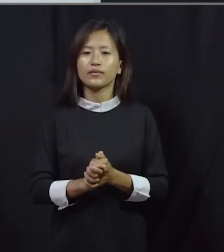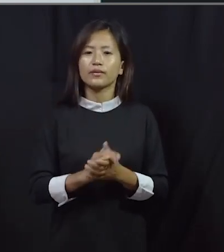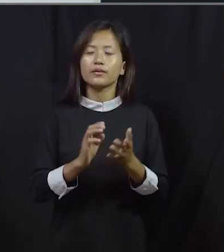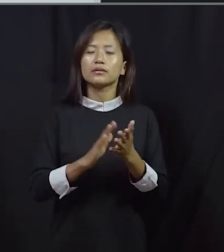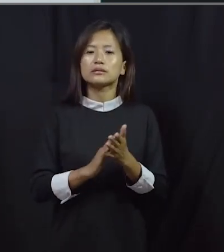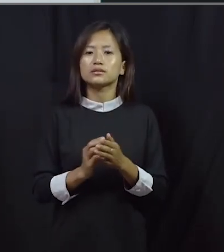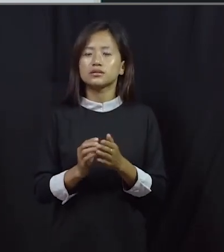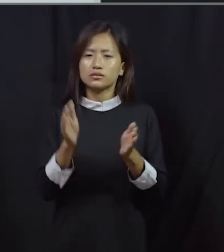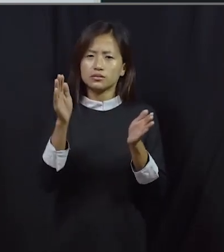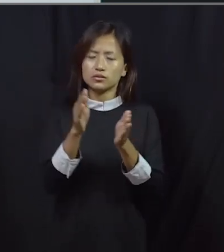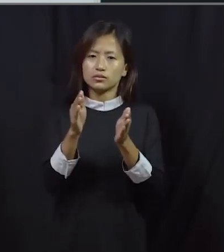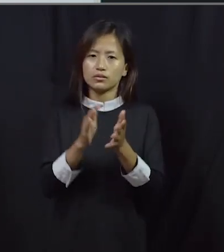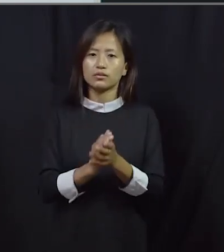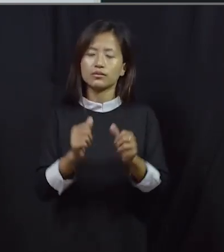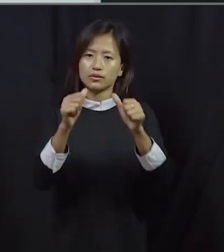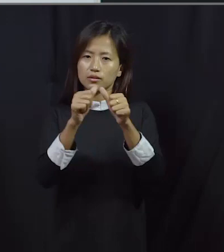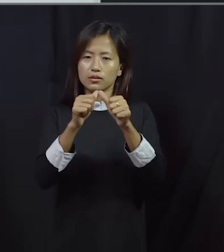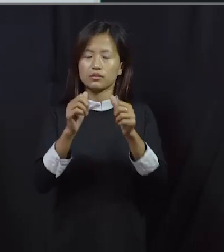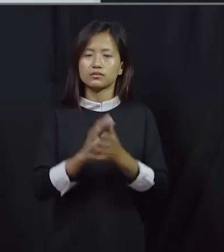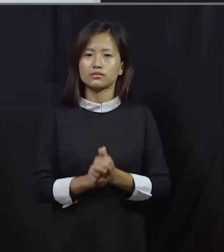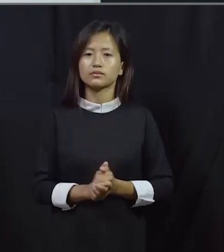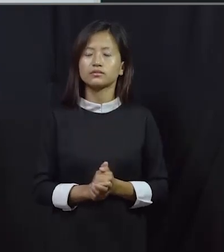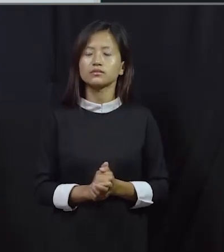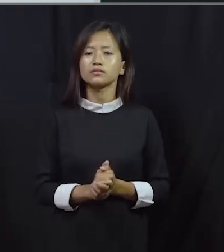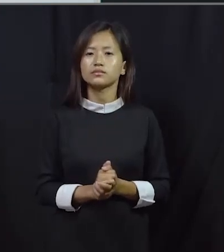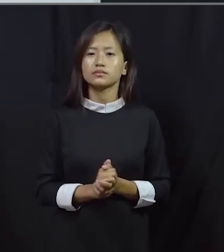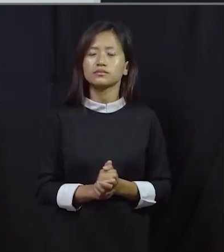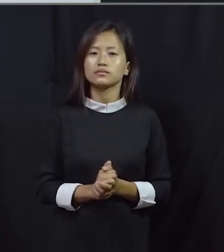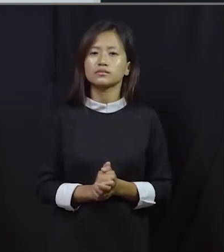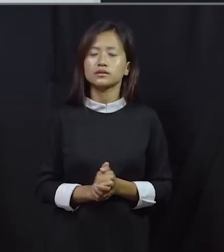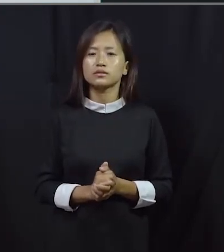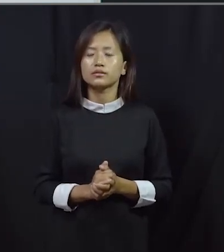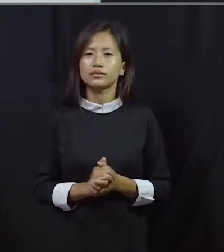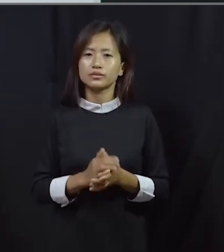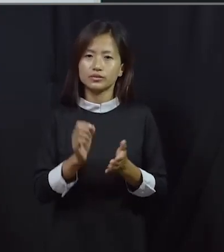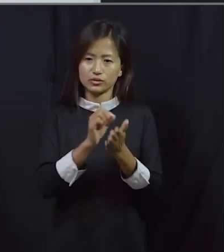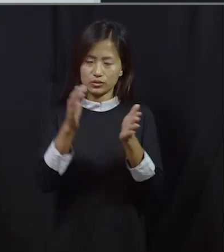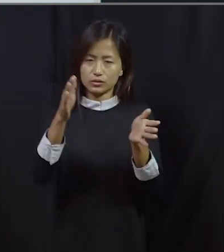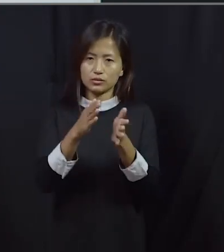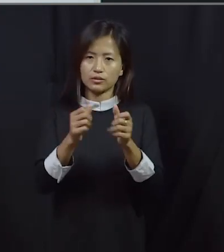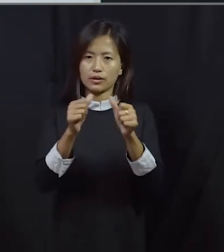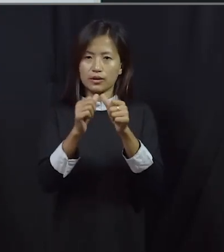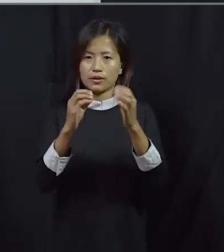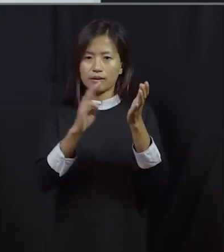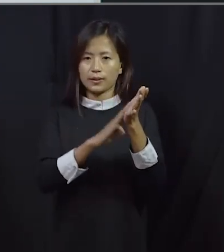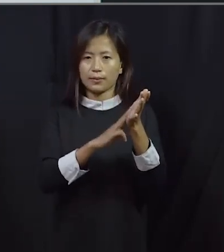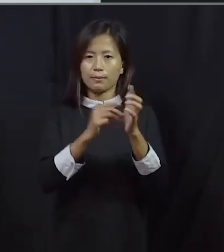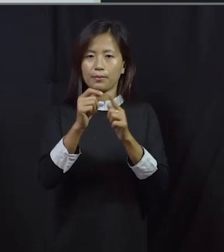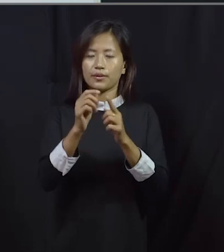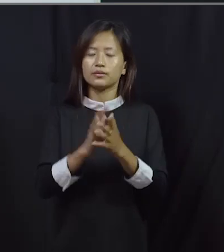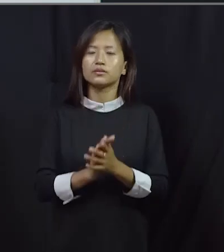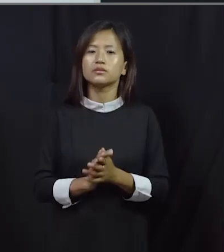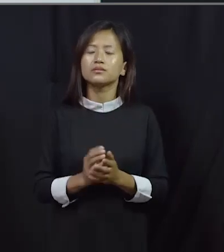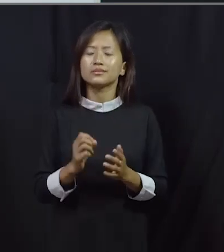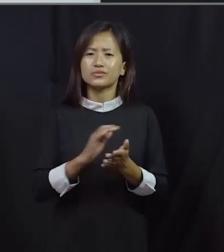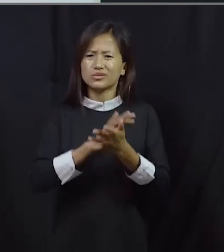Ampere. We write A. Okay, in generally we write AMP, right? We write AMP in sometimes in solving numericals,